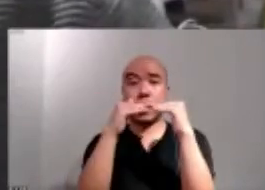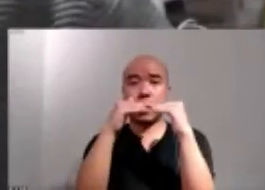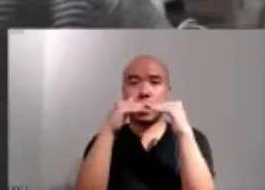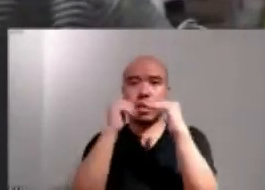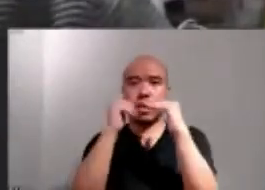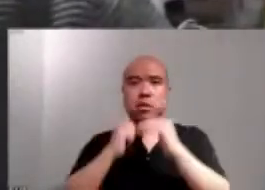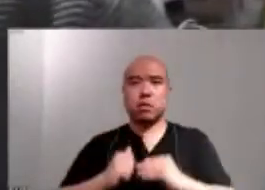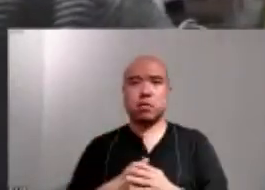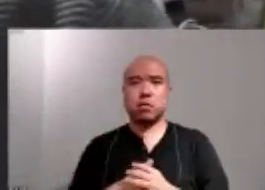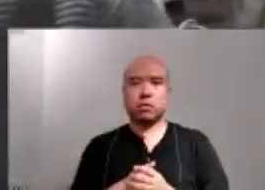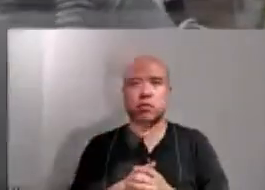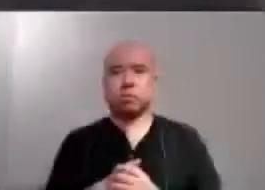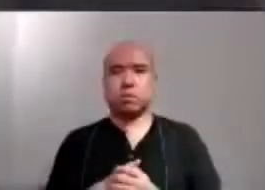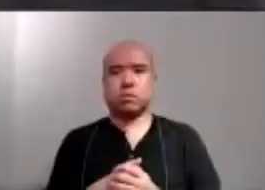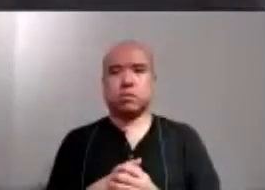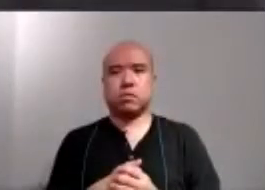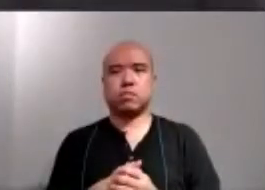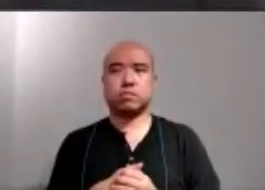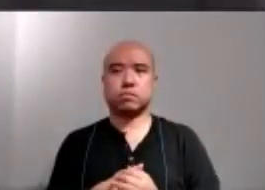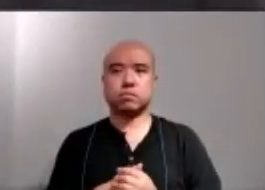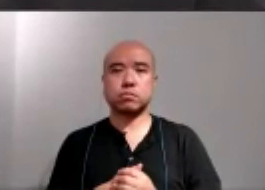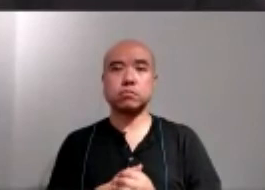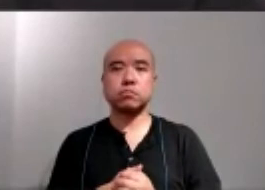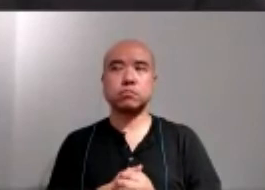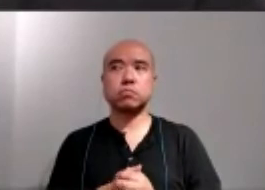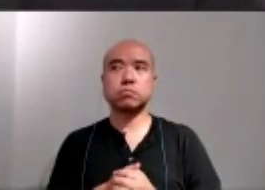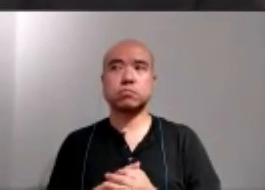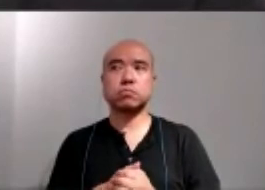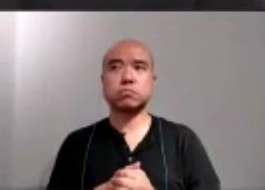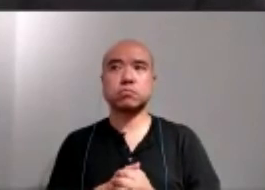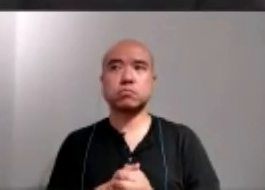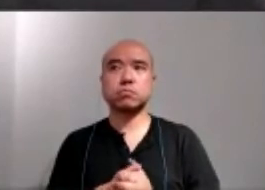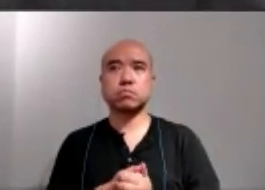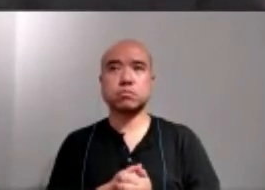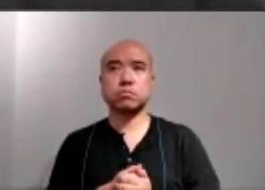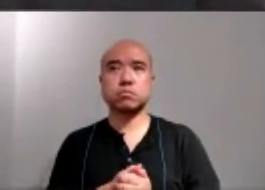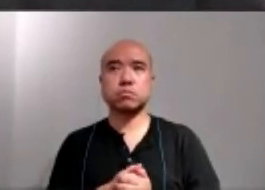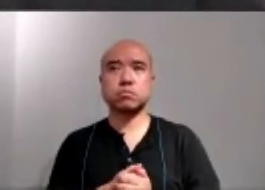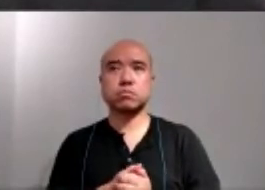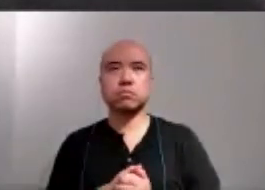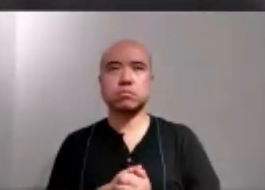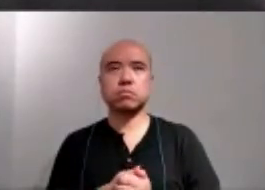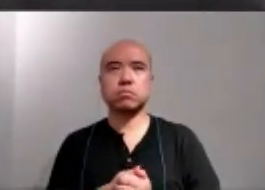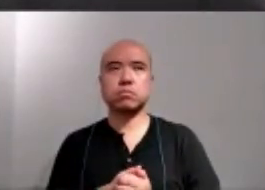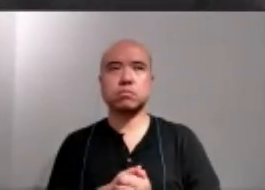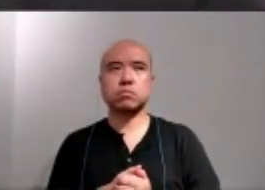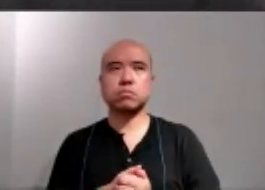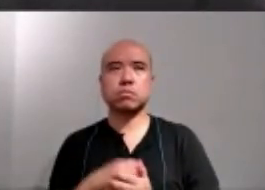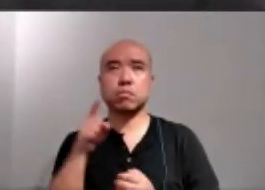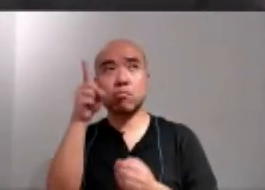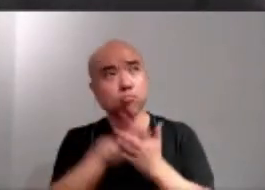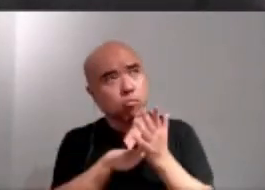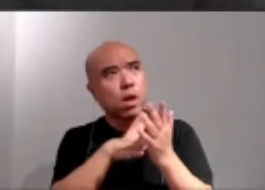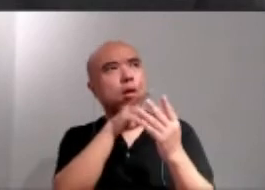to many the other countries, young people to meet and know each other in